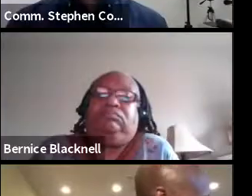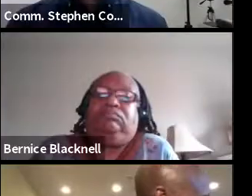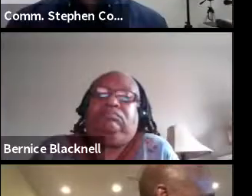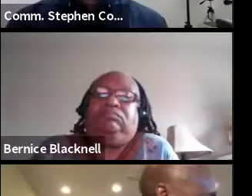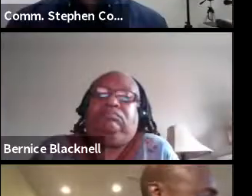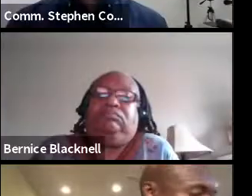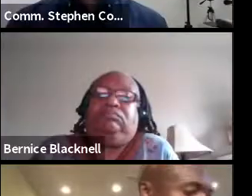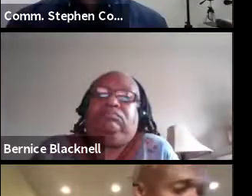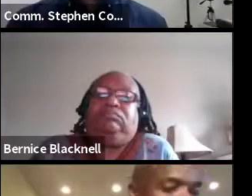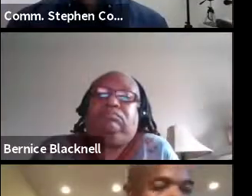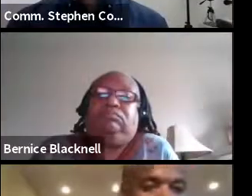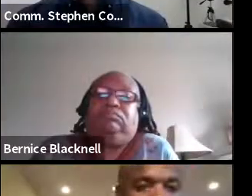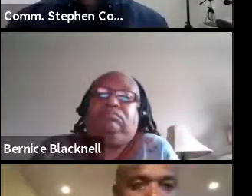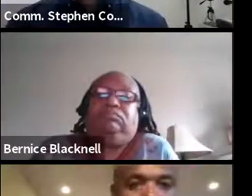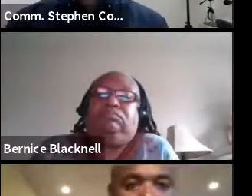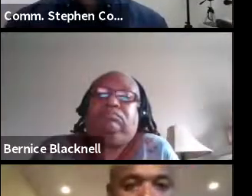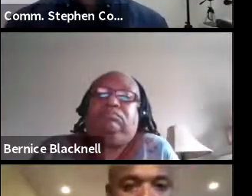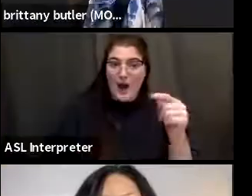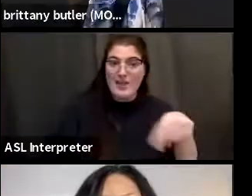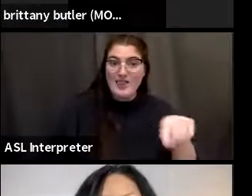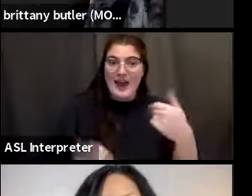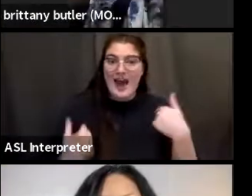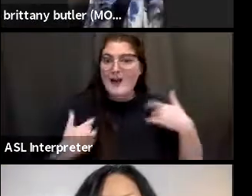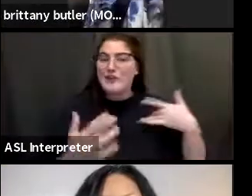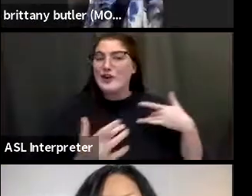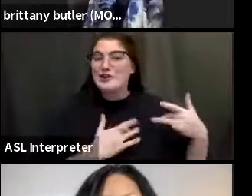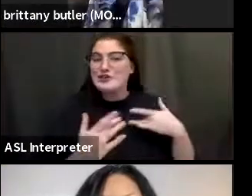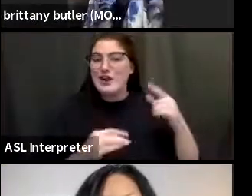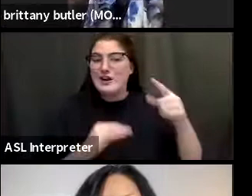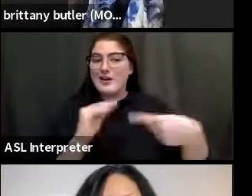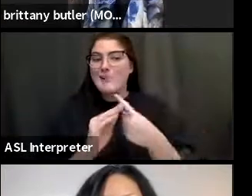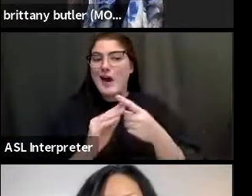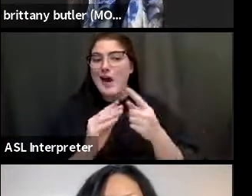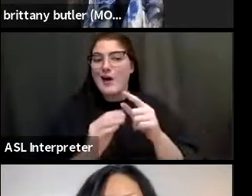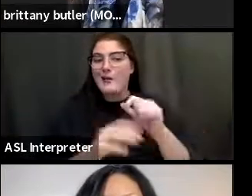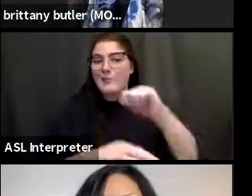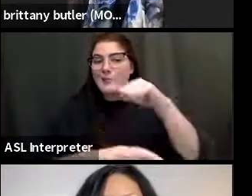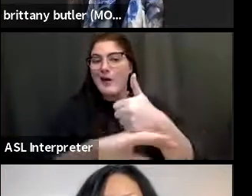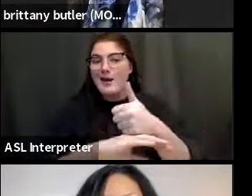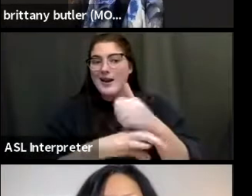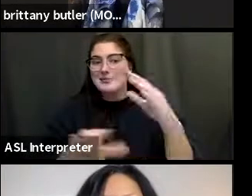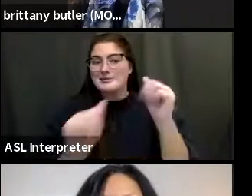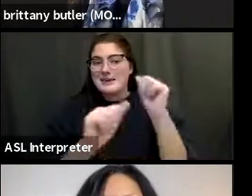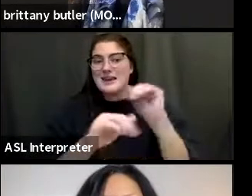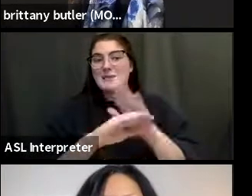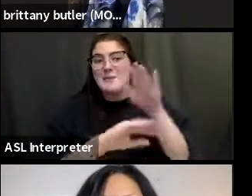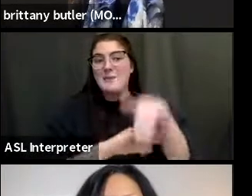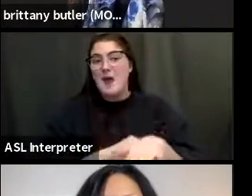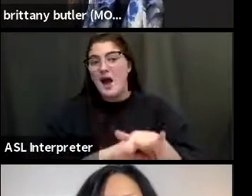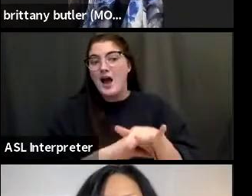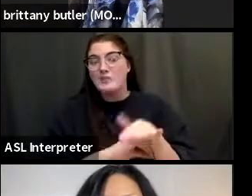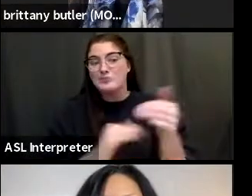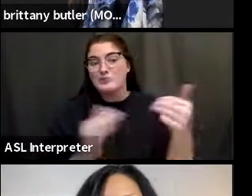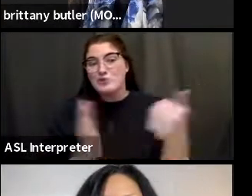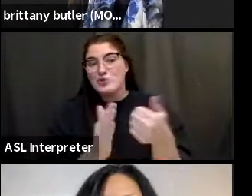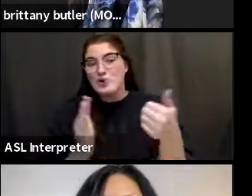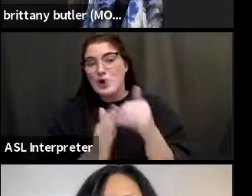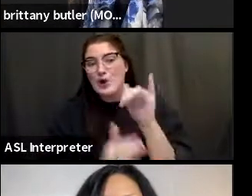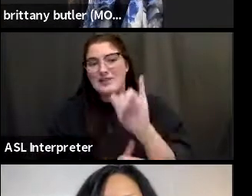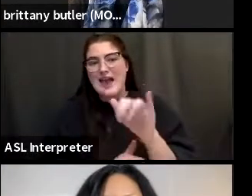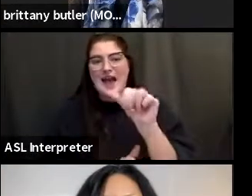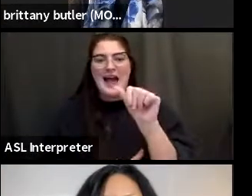from DDOT that they have a concern about putting speed bumps potentially too close to that